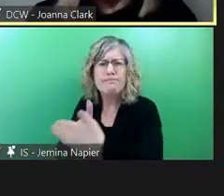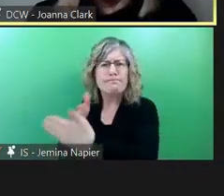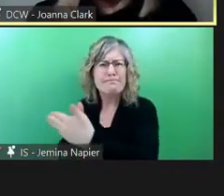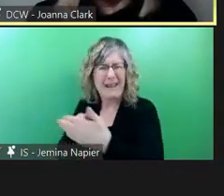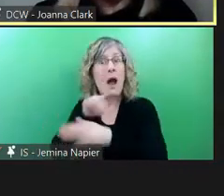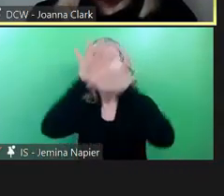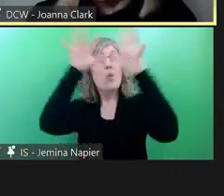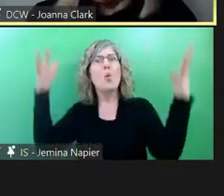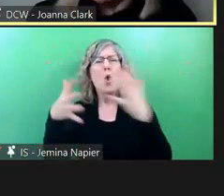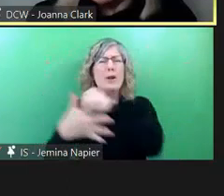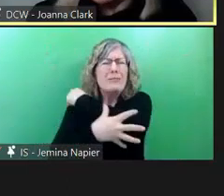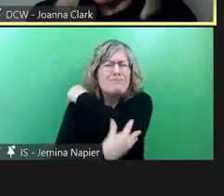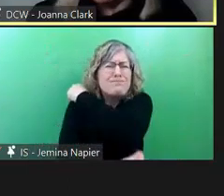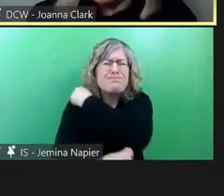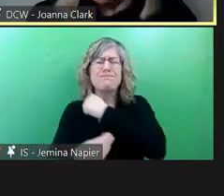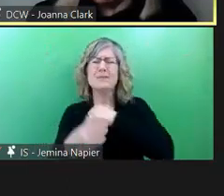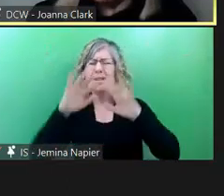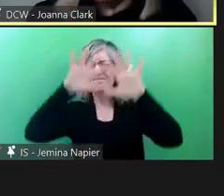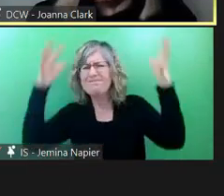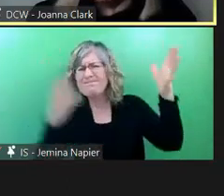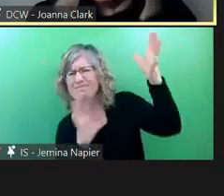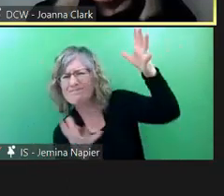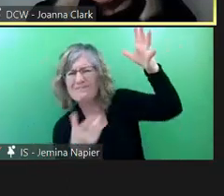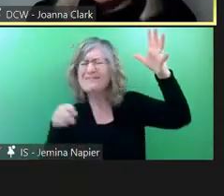some ways in which these can be overcome.